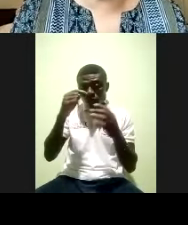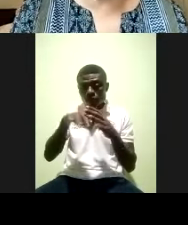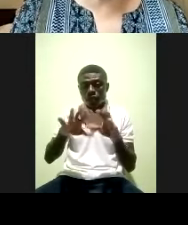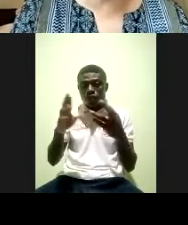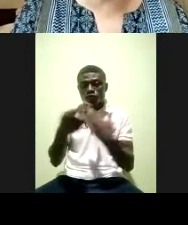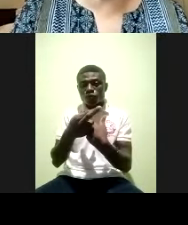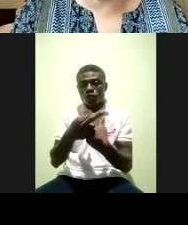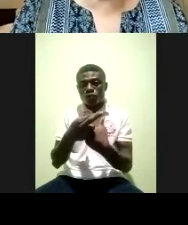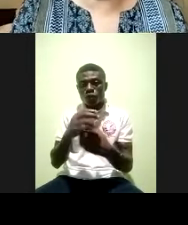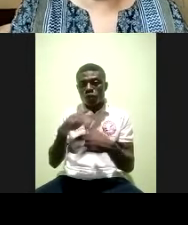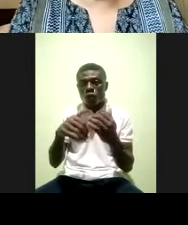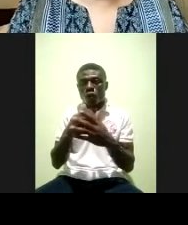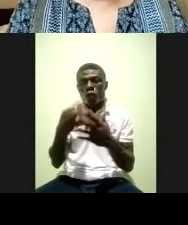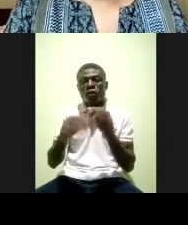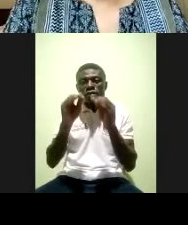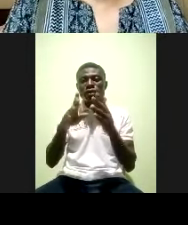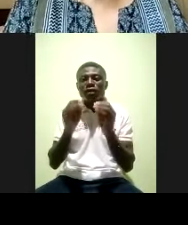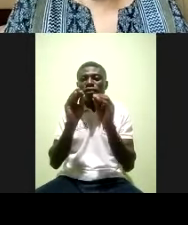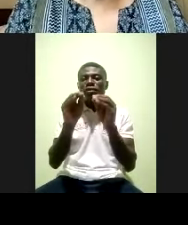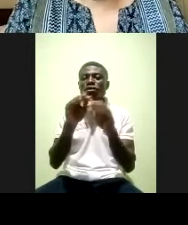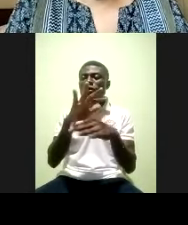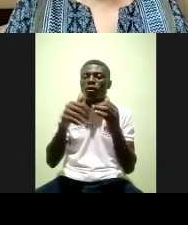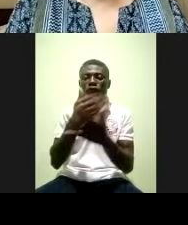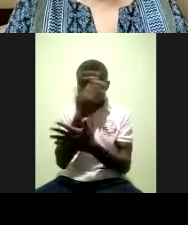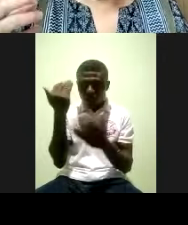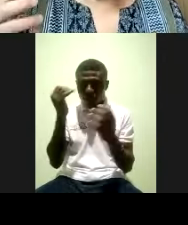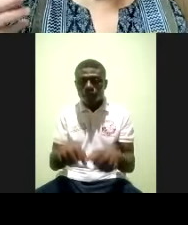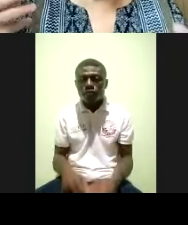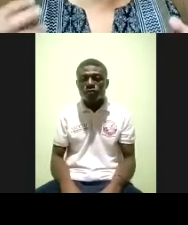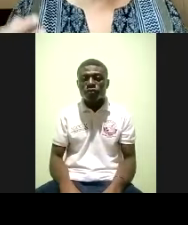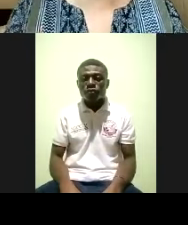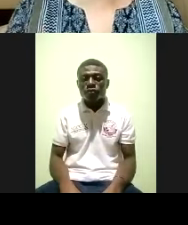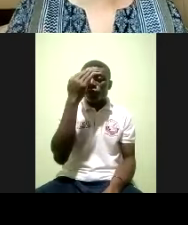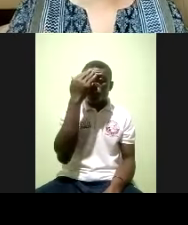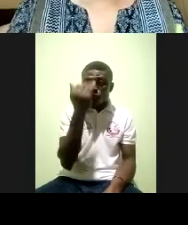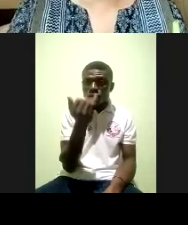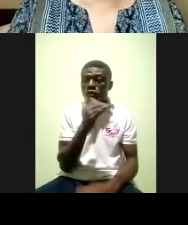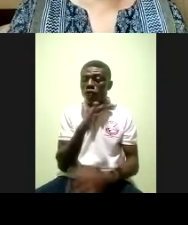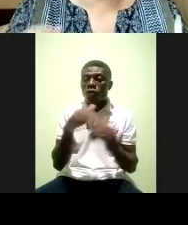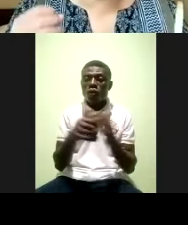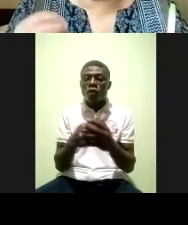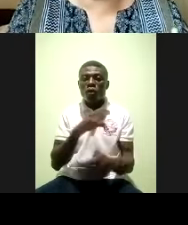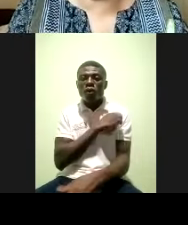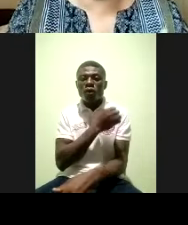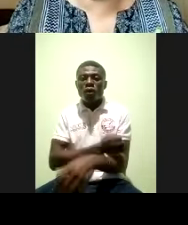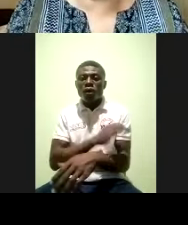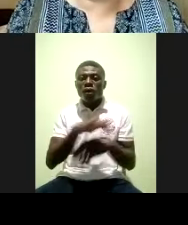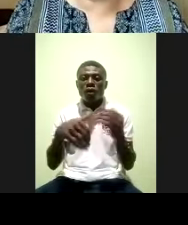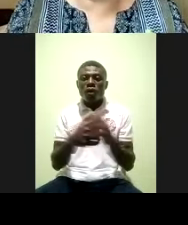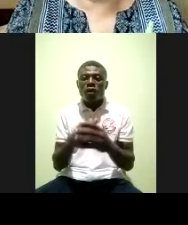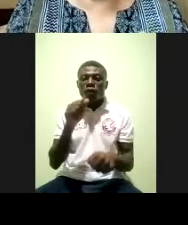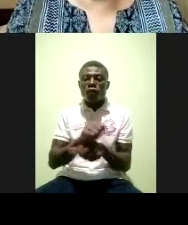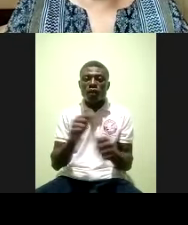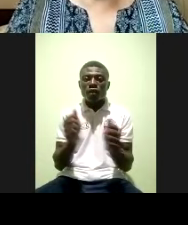or what the teacher is saying in the class, because their whole energy and effort is on the writing